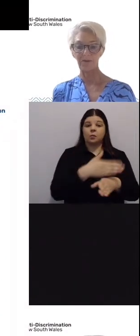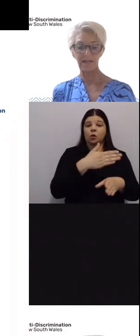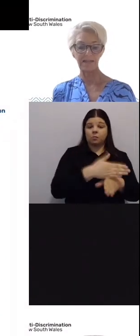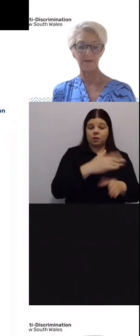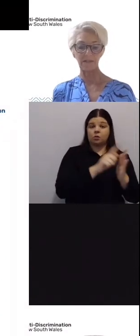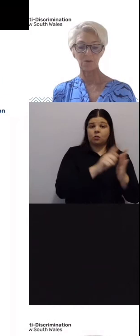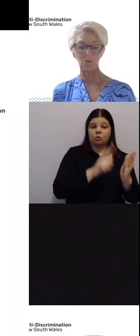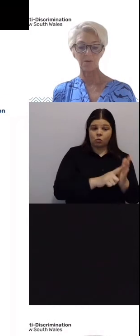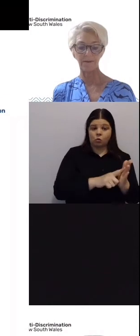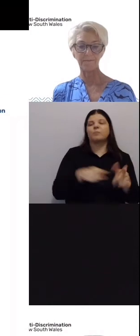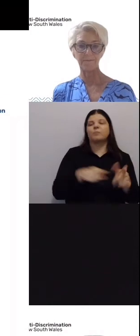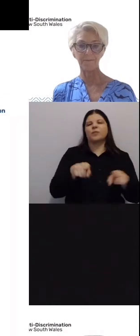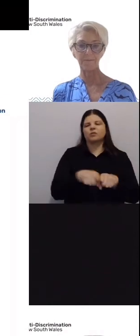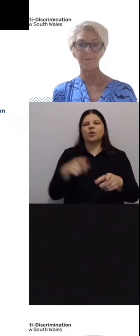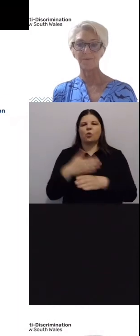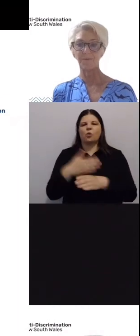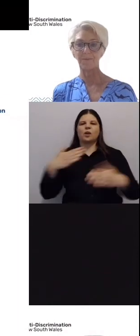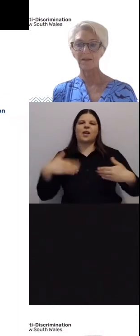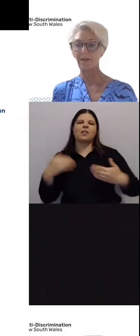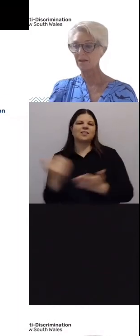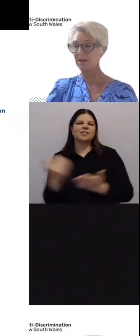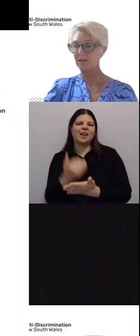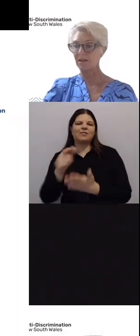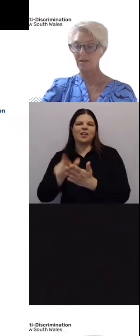work health and safety law.